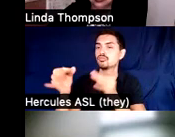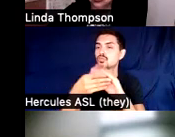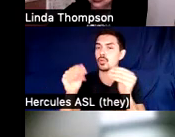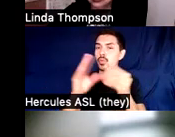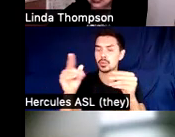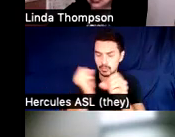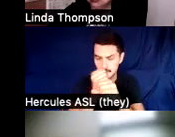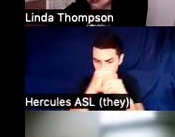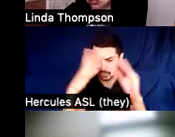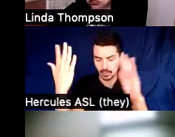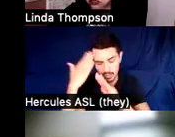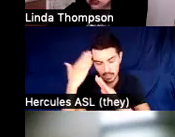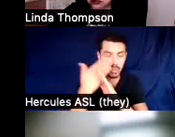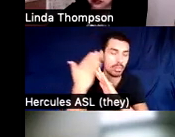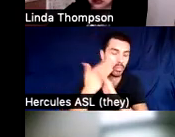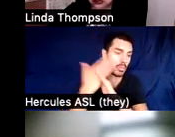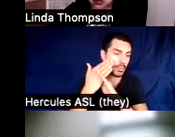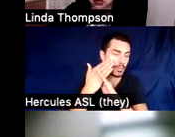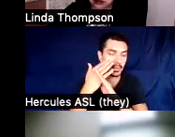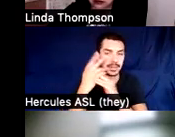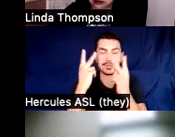Also distressing emotions,